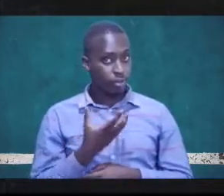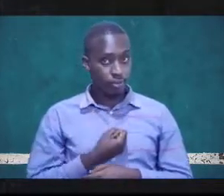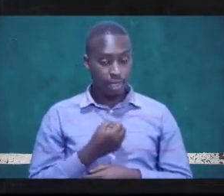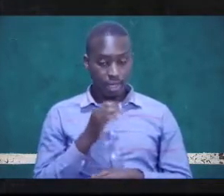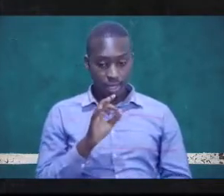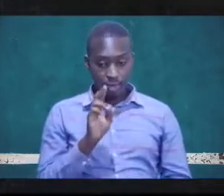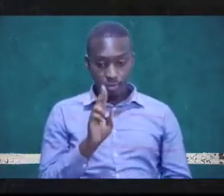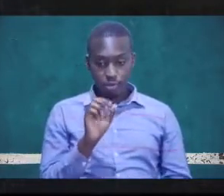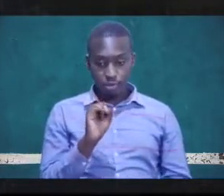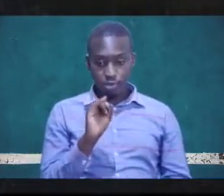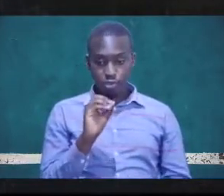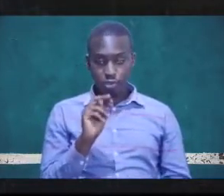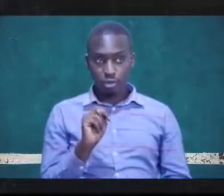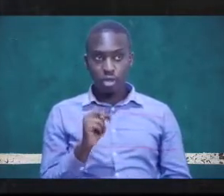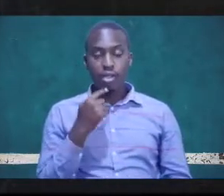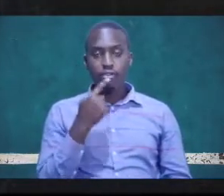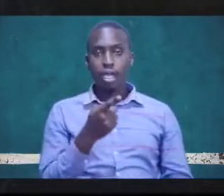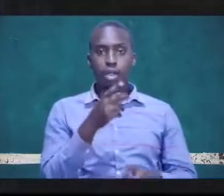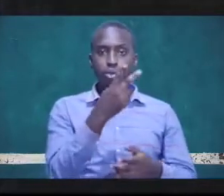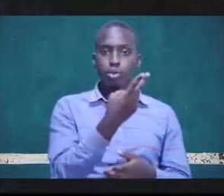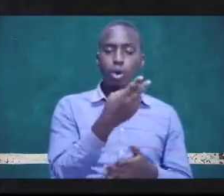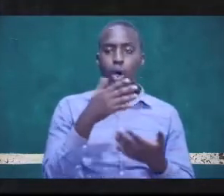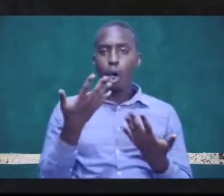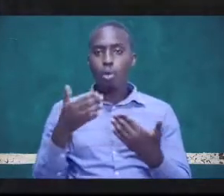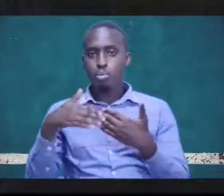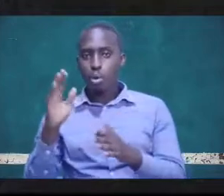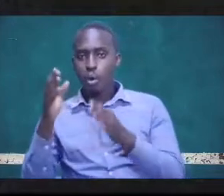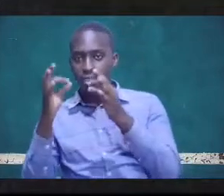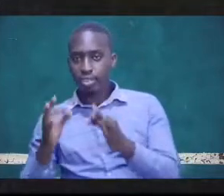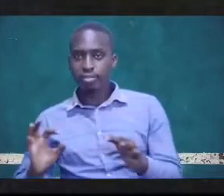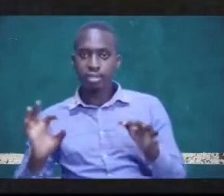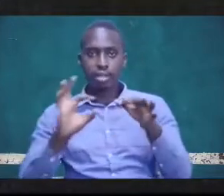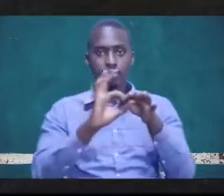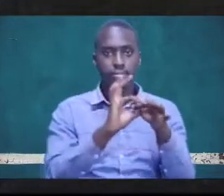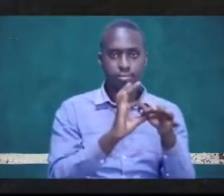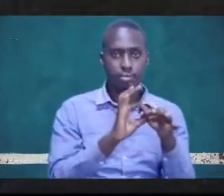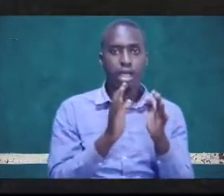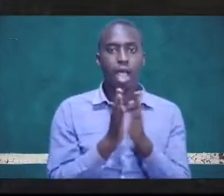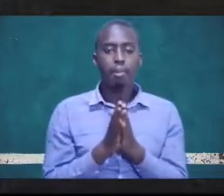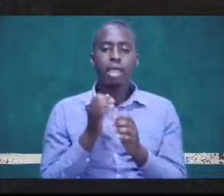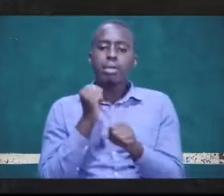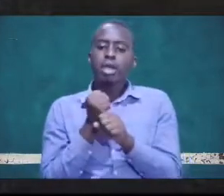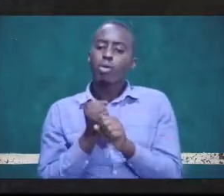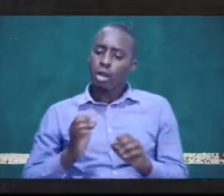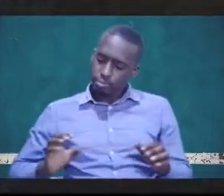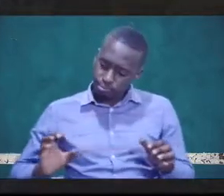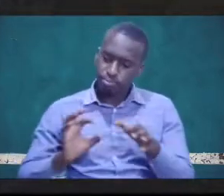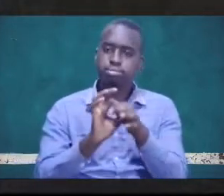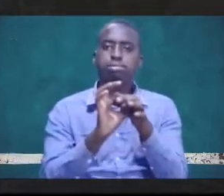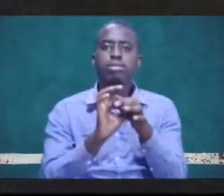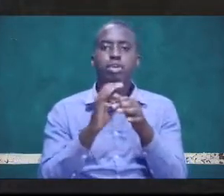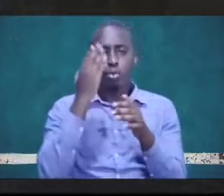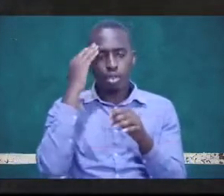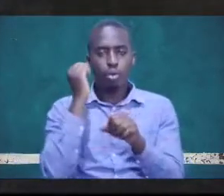fusion, means two or more entities coming together or emerging together